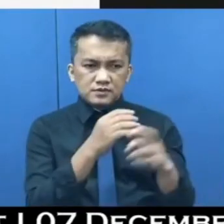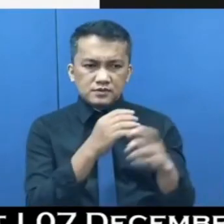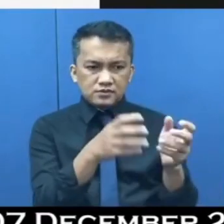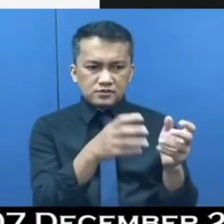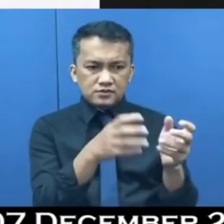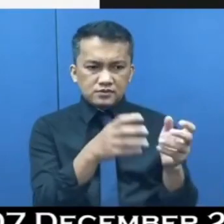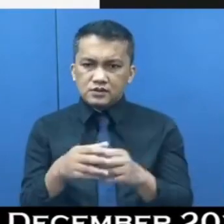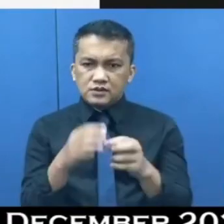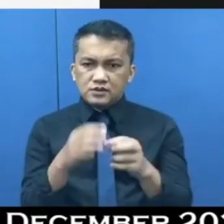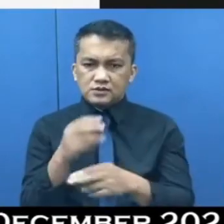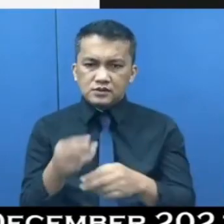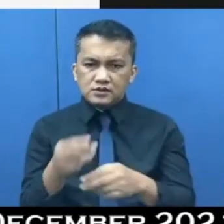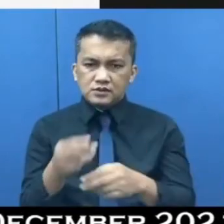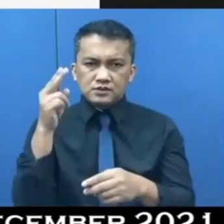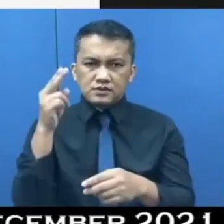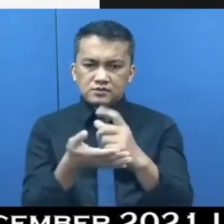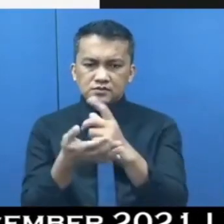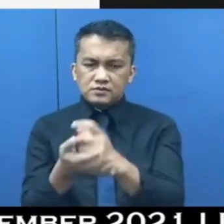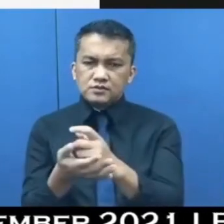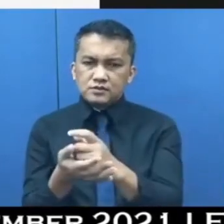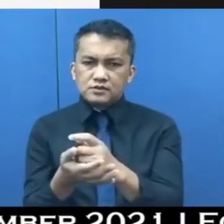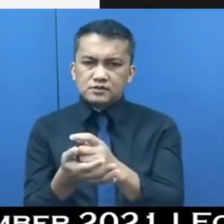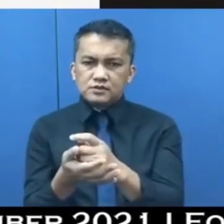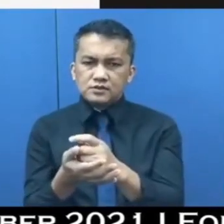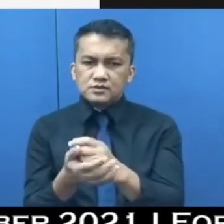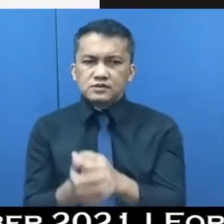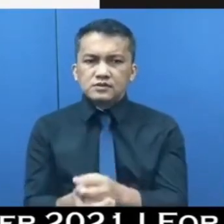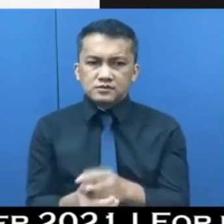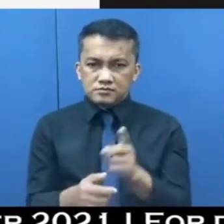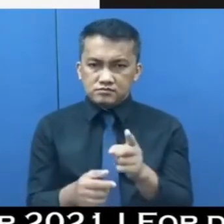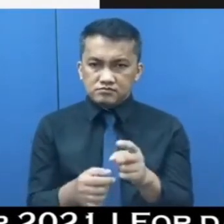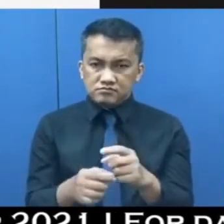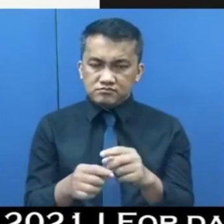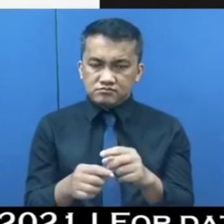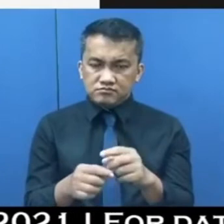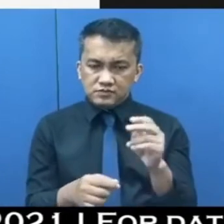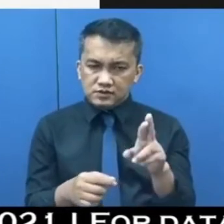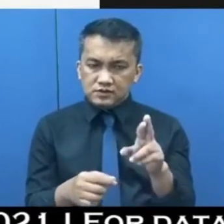region with the highest vaccination or perhaps at least Metro Manila